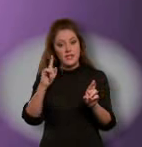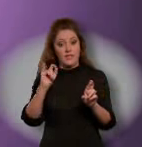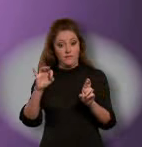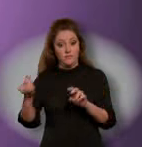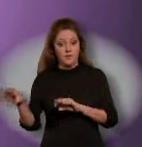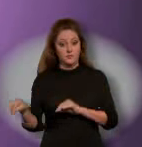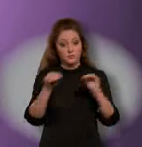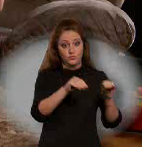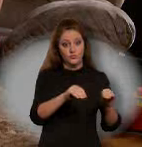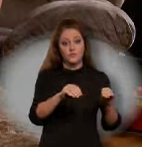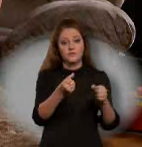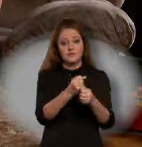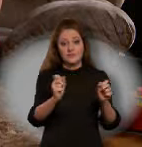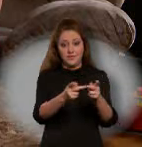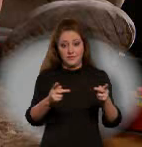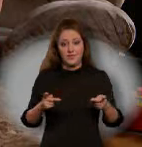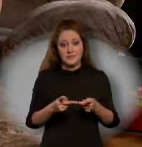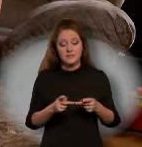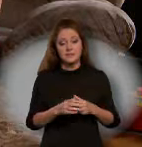safer location.